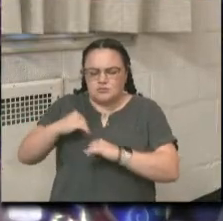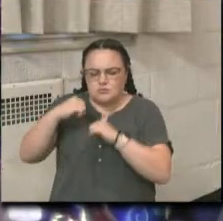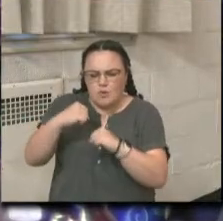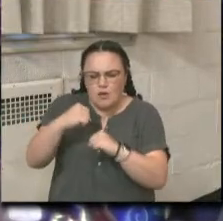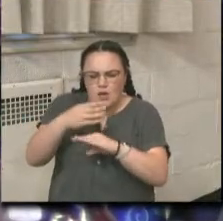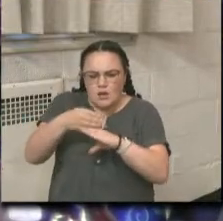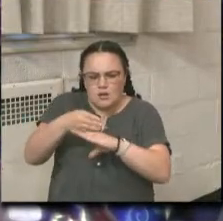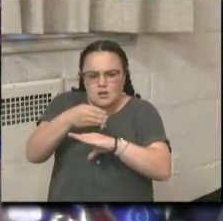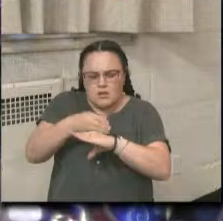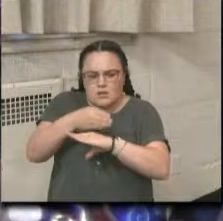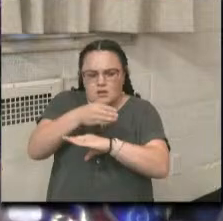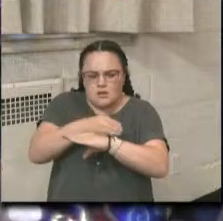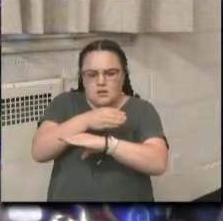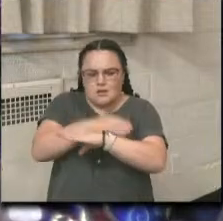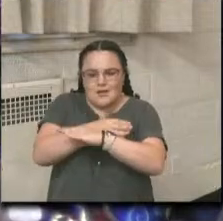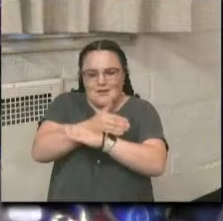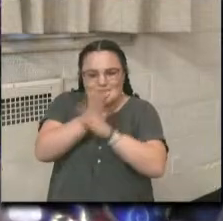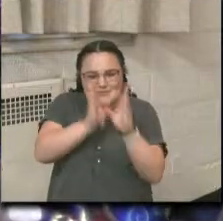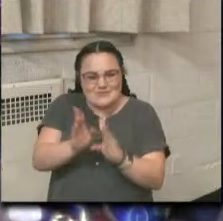for what lies ahead.